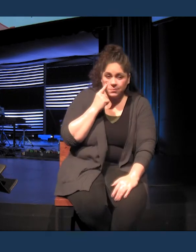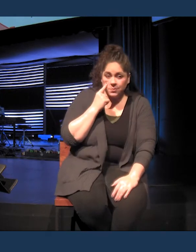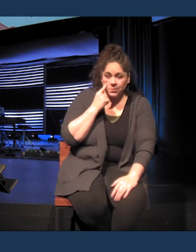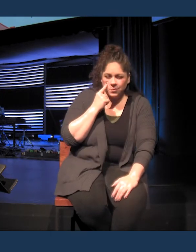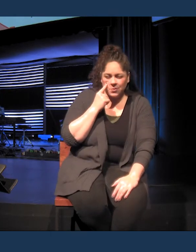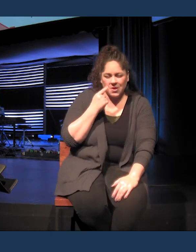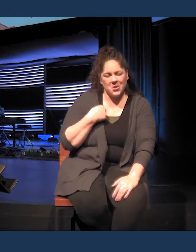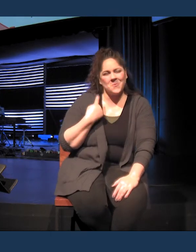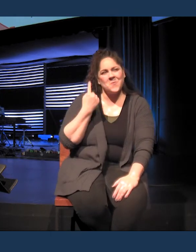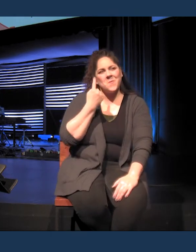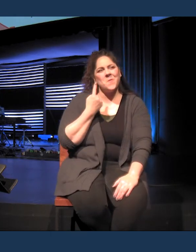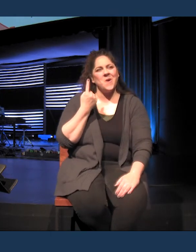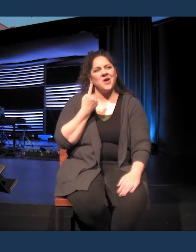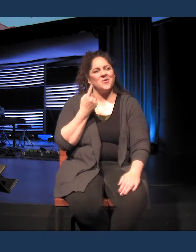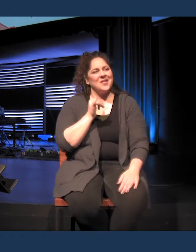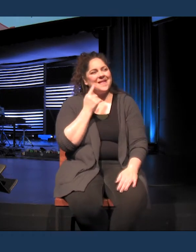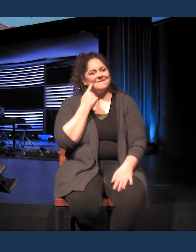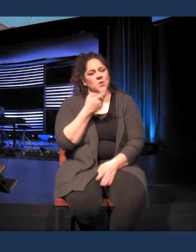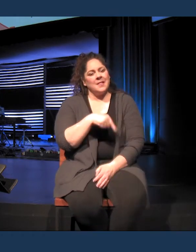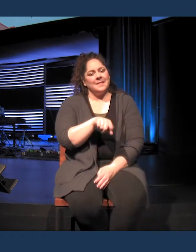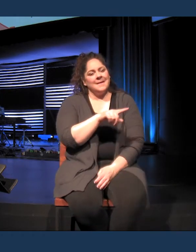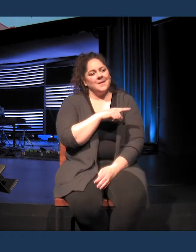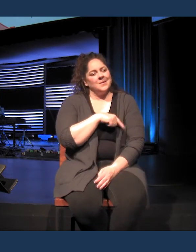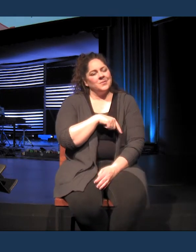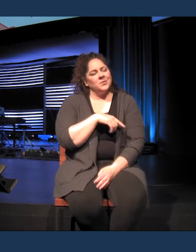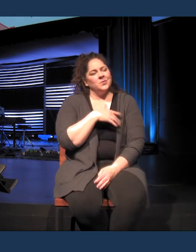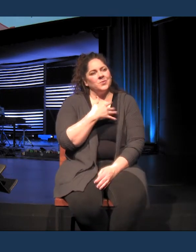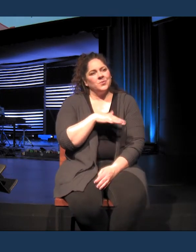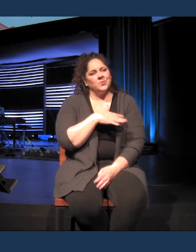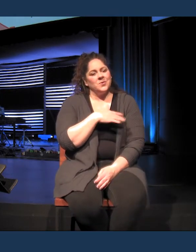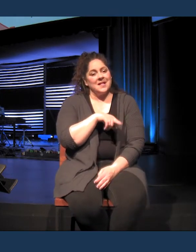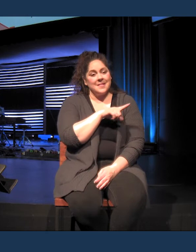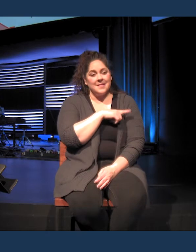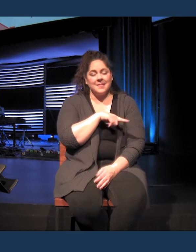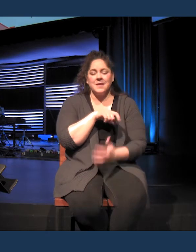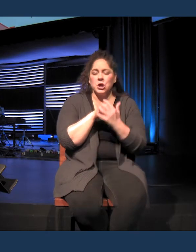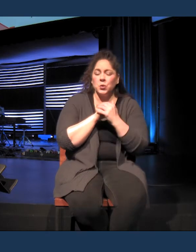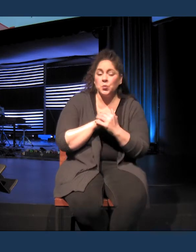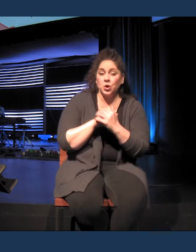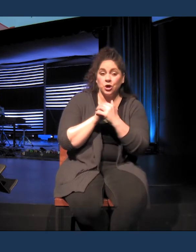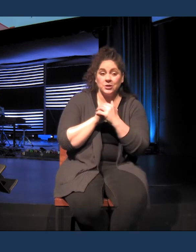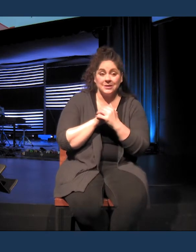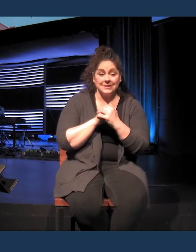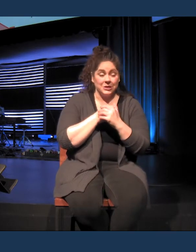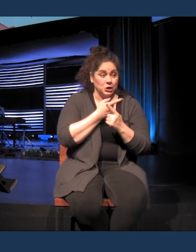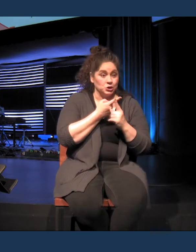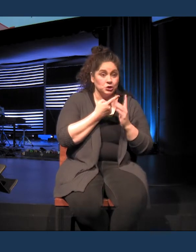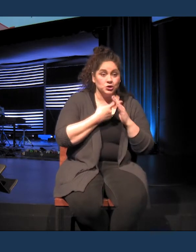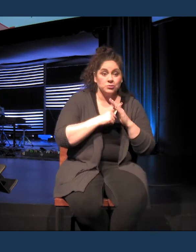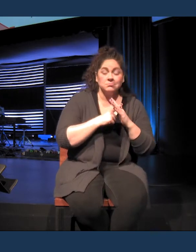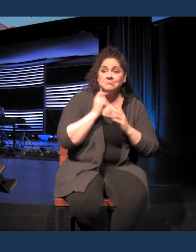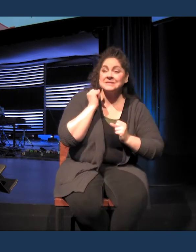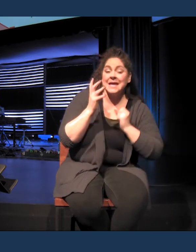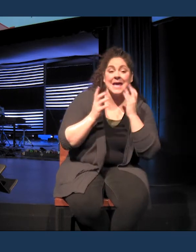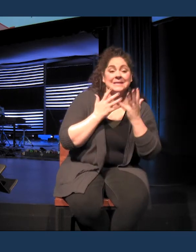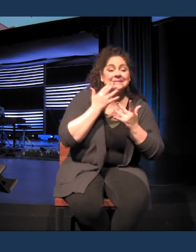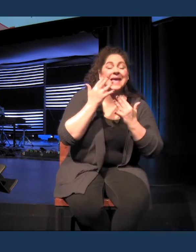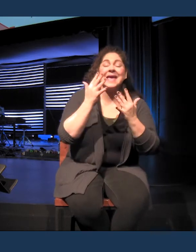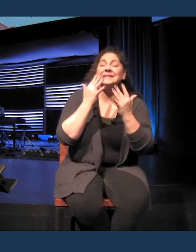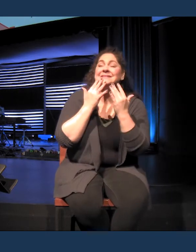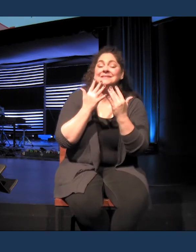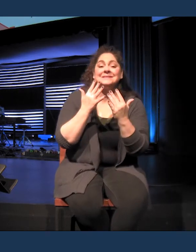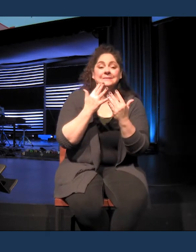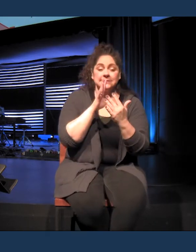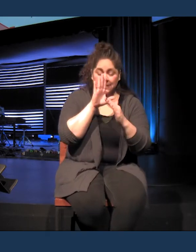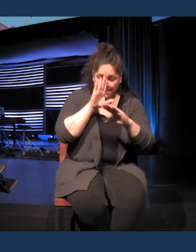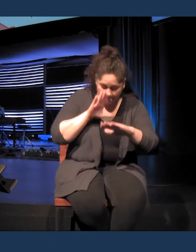what was that like? When they saw him, they worshiped him. I wonder, did they begin singing? Did they just